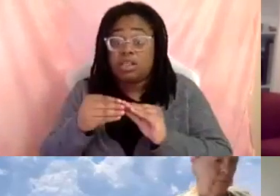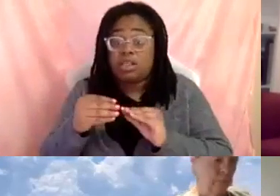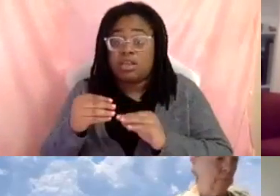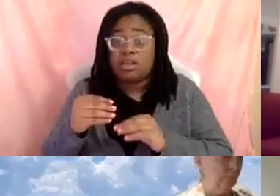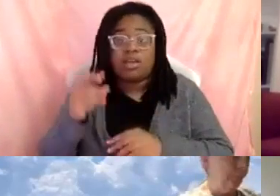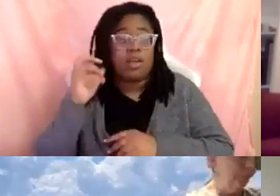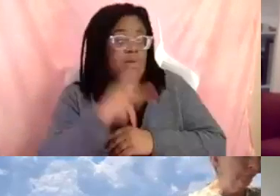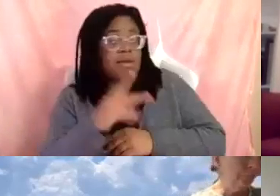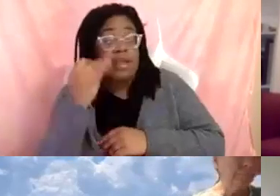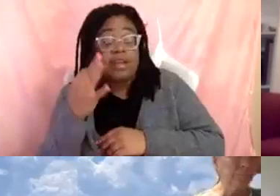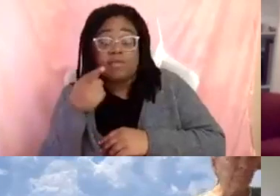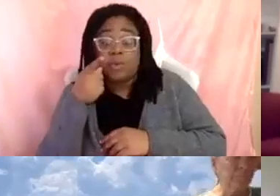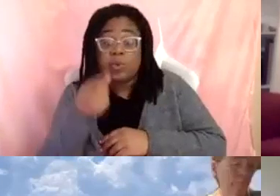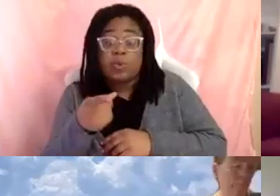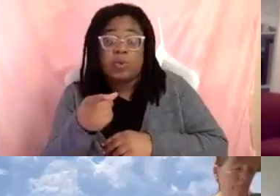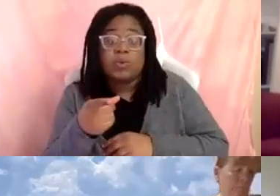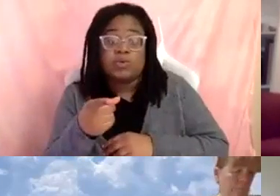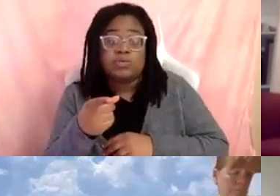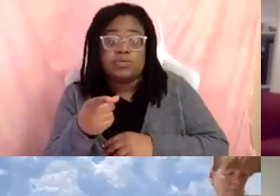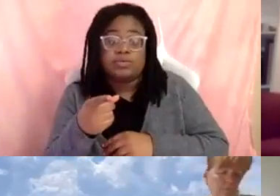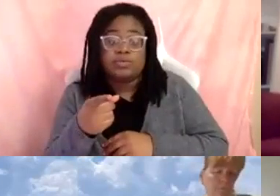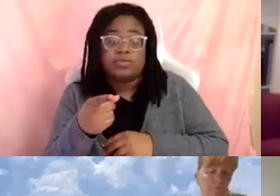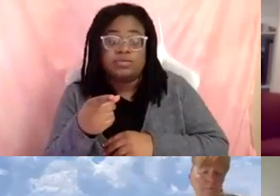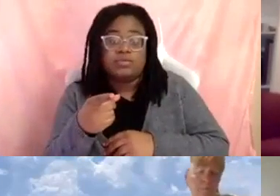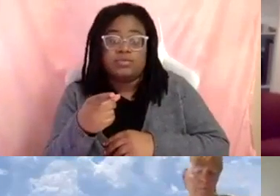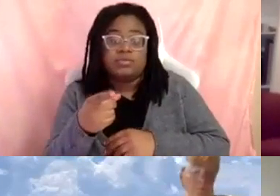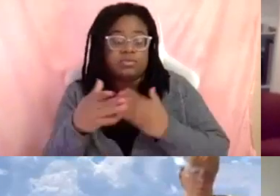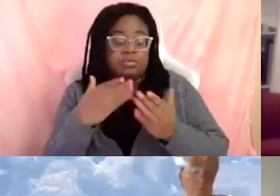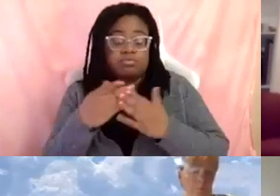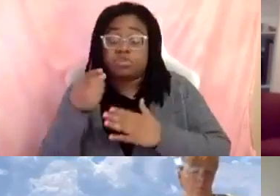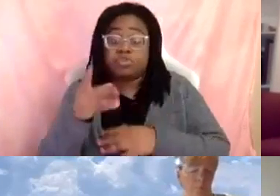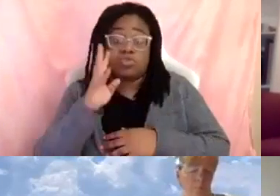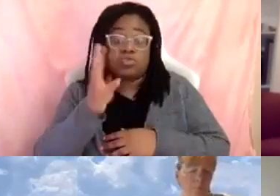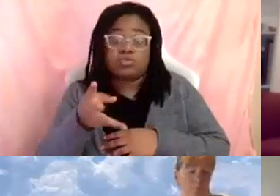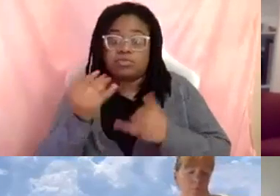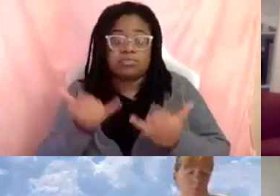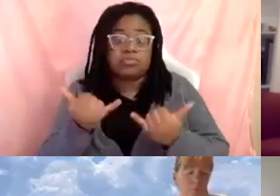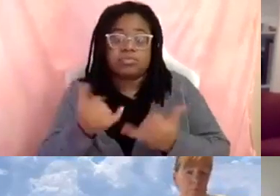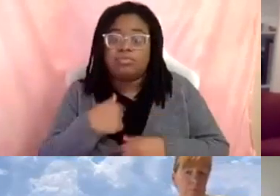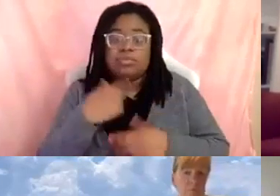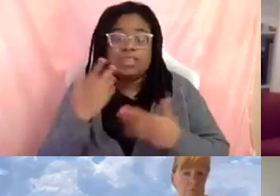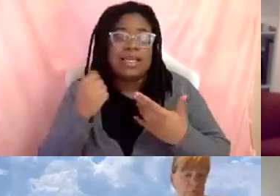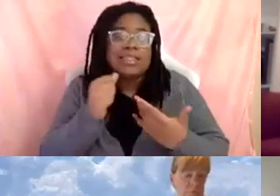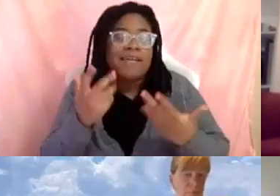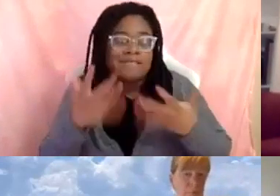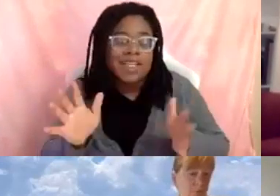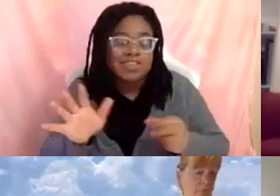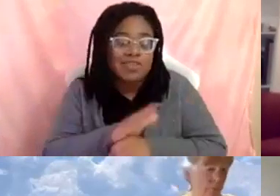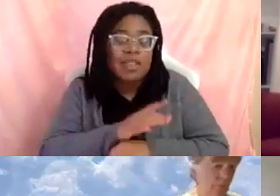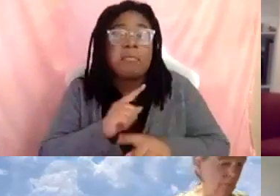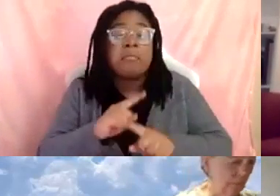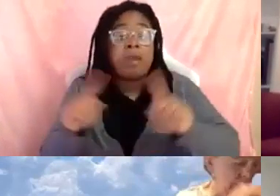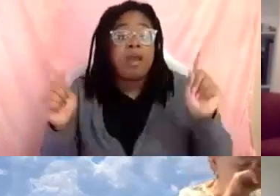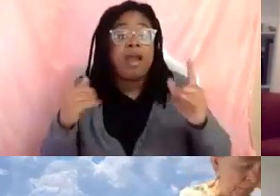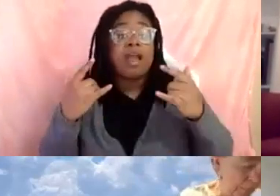if you would, I guess, whatever you've created. So right now, I didn't finish all the way, but